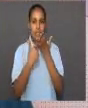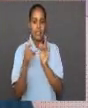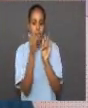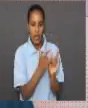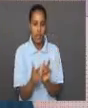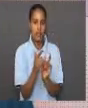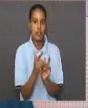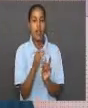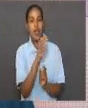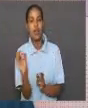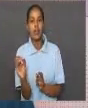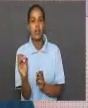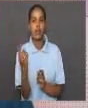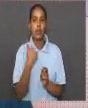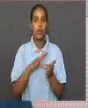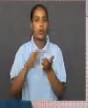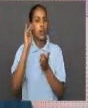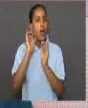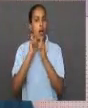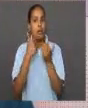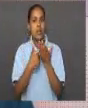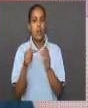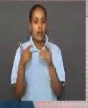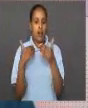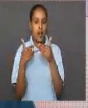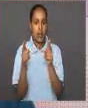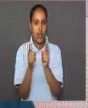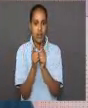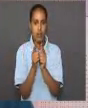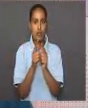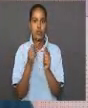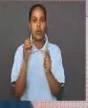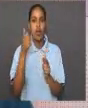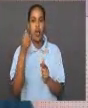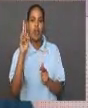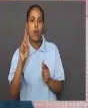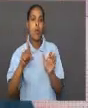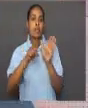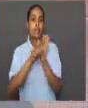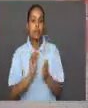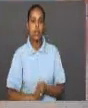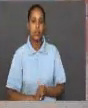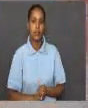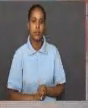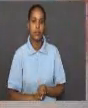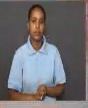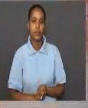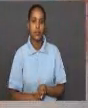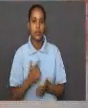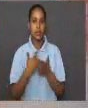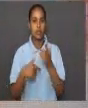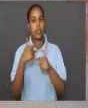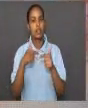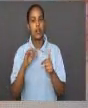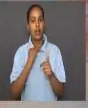methods, and we learned how they are related to the Aufbau principle. This